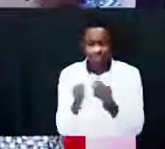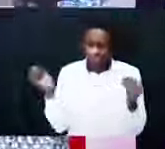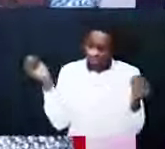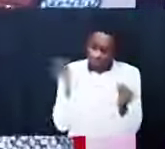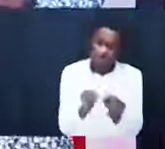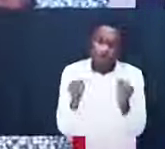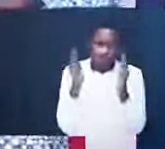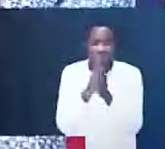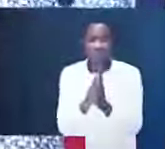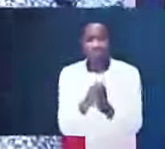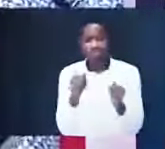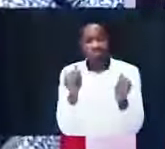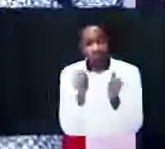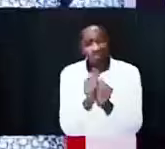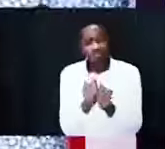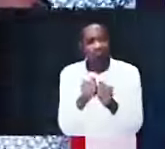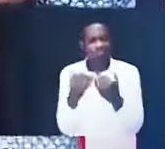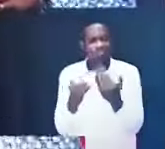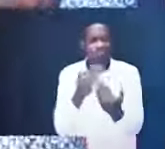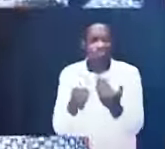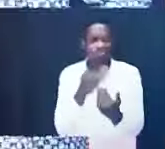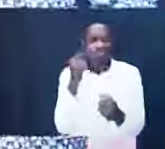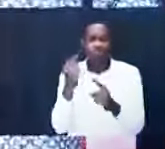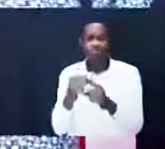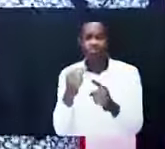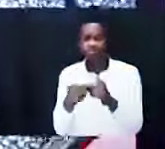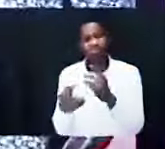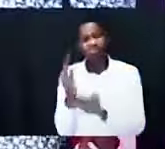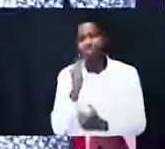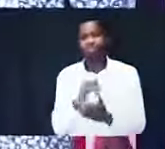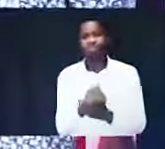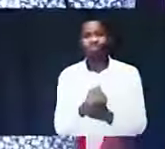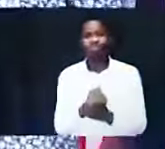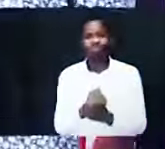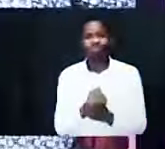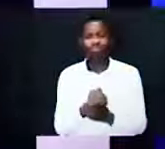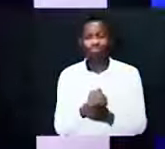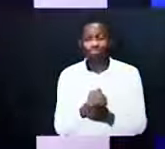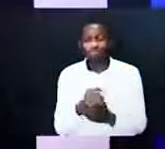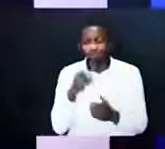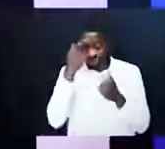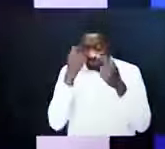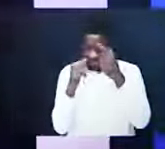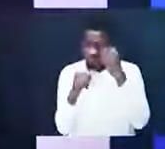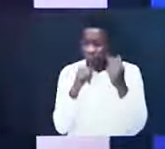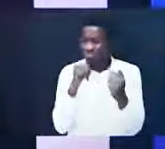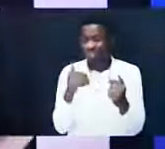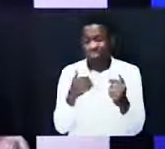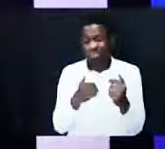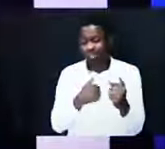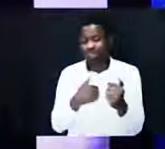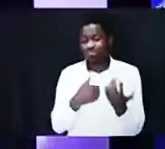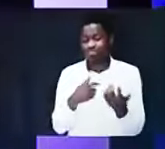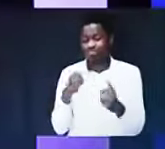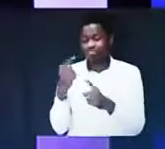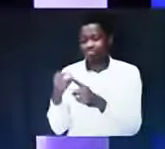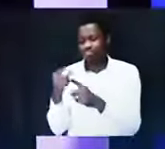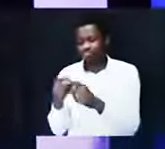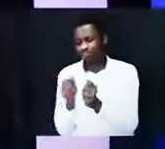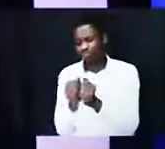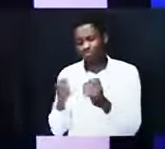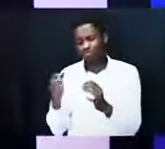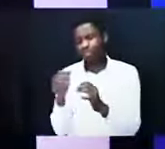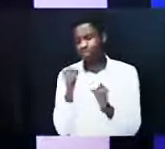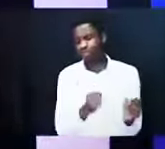God. Simple word of God. Because there is no word of God without power.